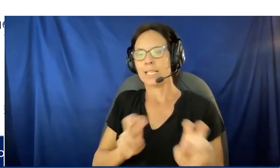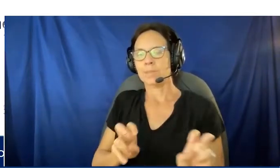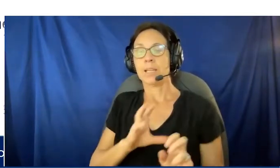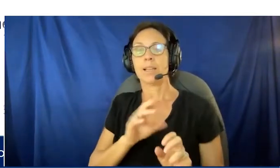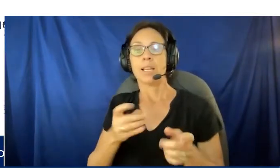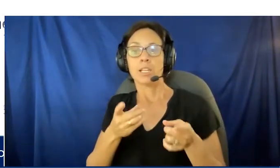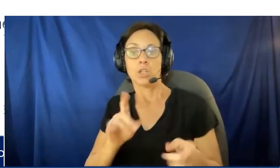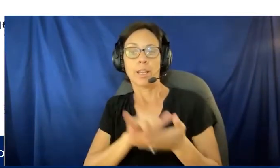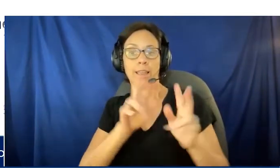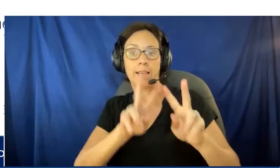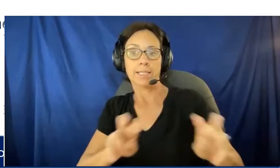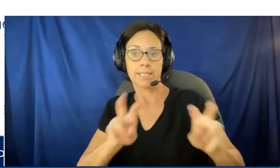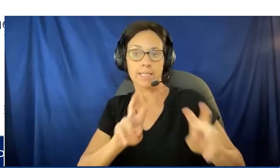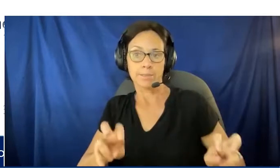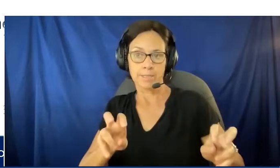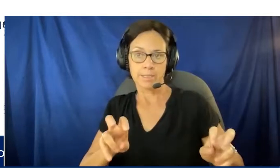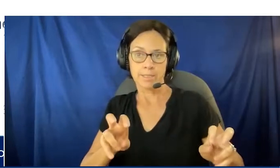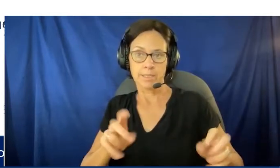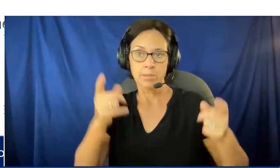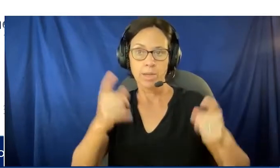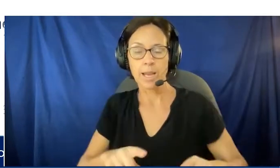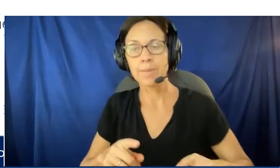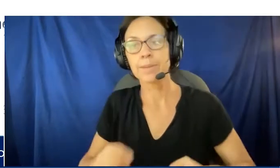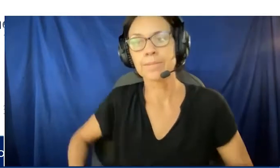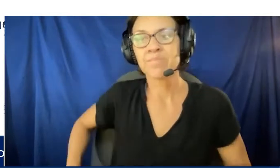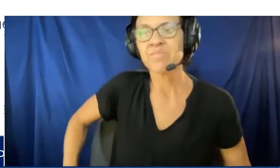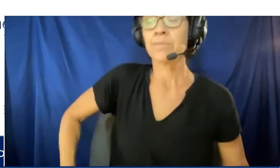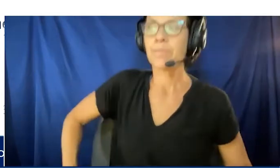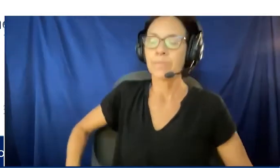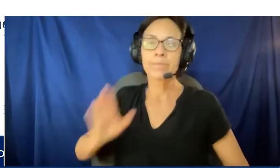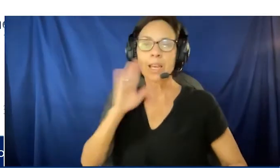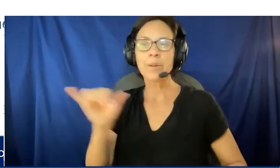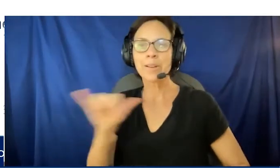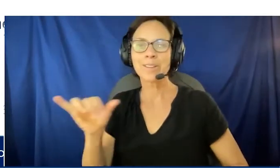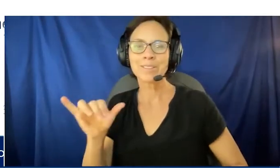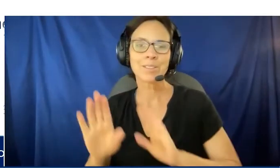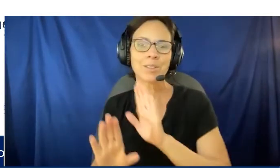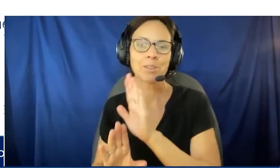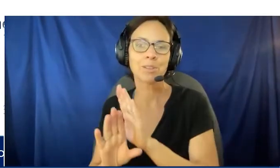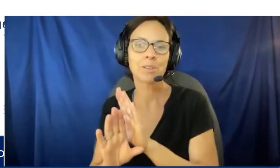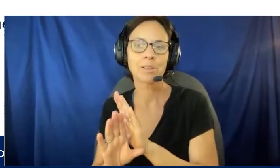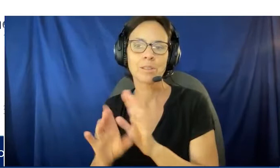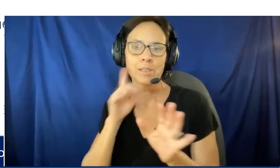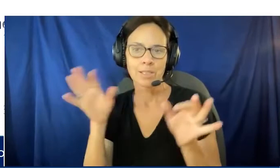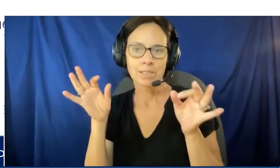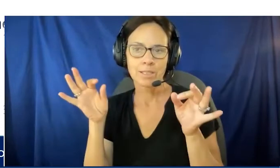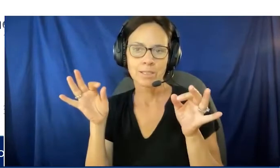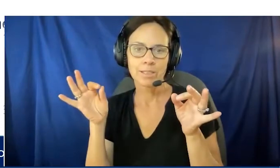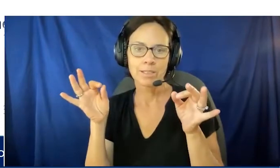that assessment, they will also develop or determine